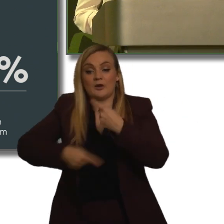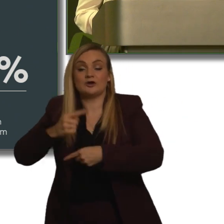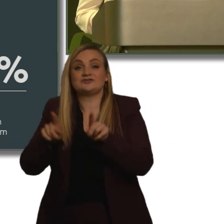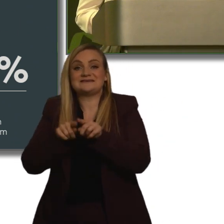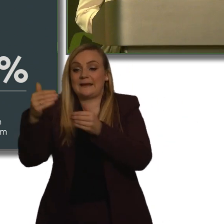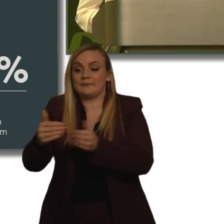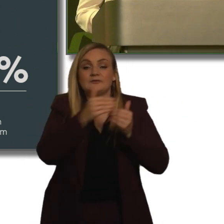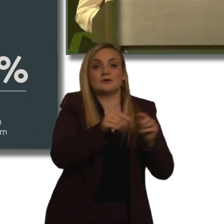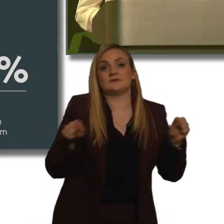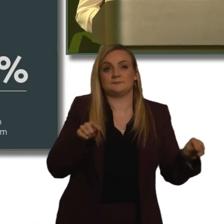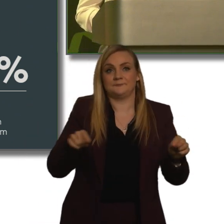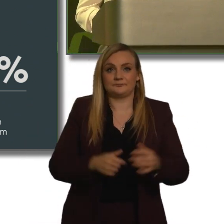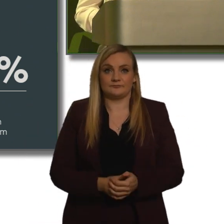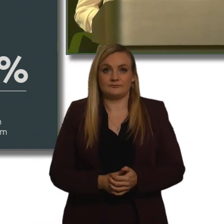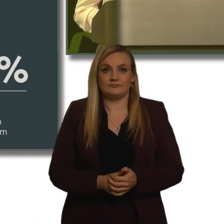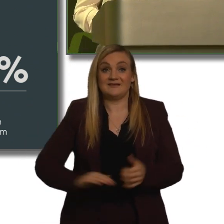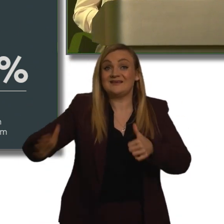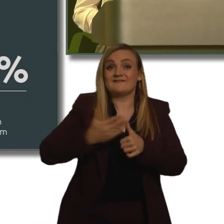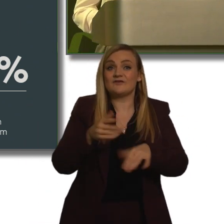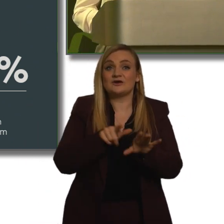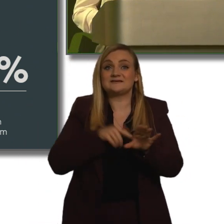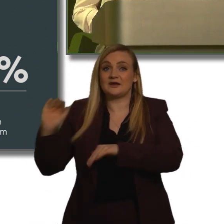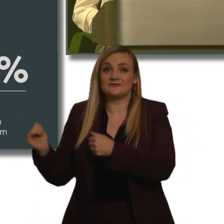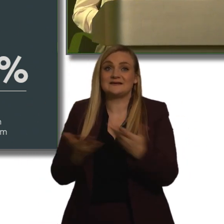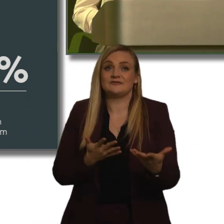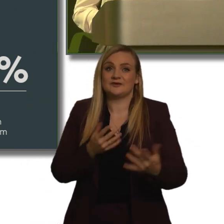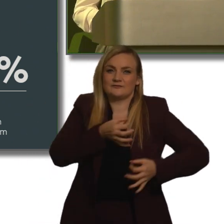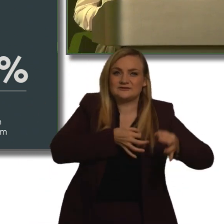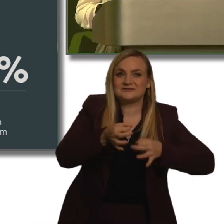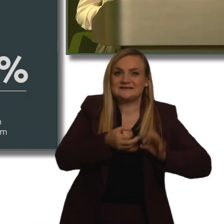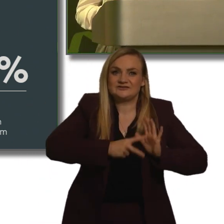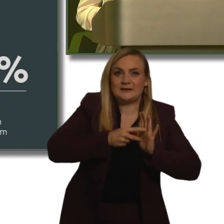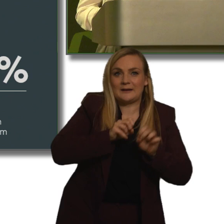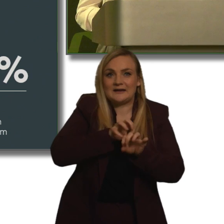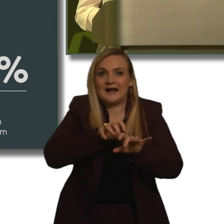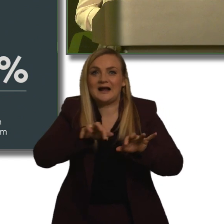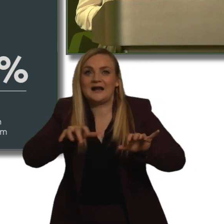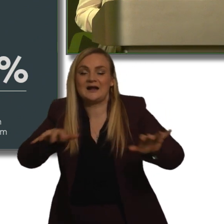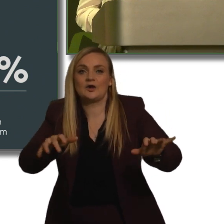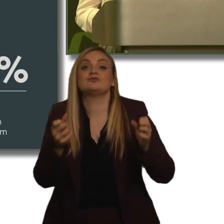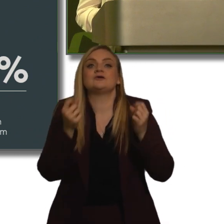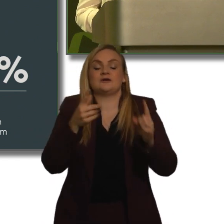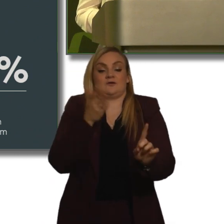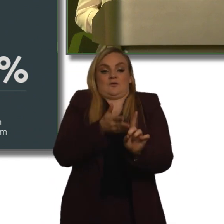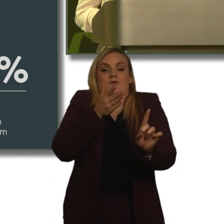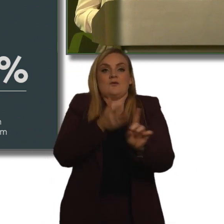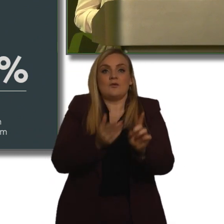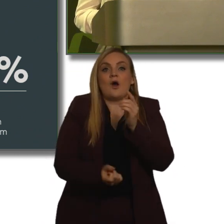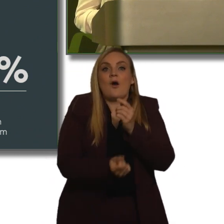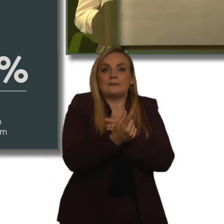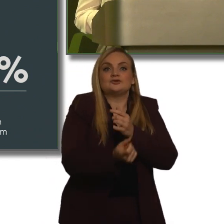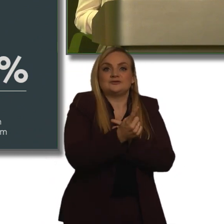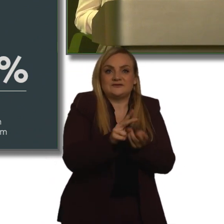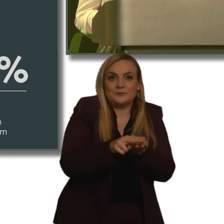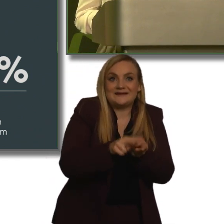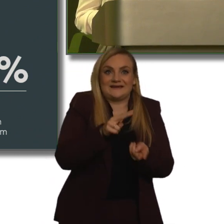year. We're in the first year of delivery of our strategic plans as we look to realise the significant opportunities to